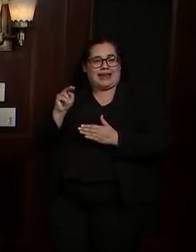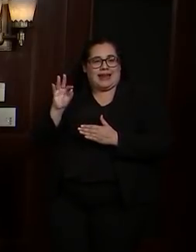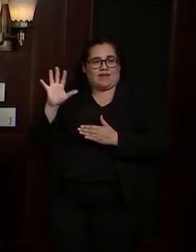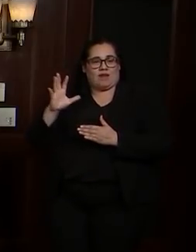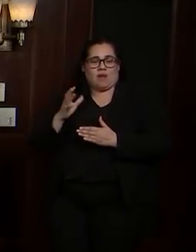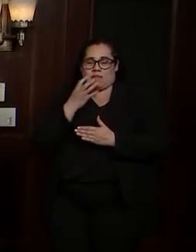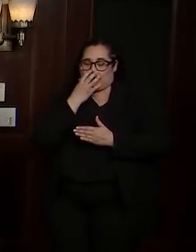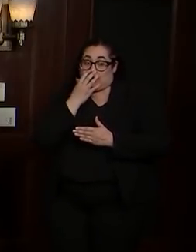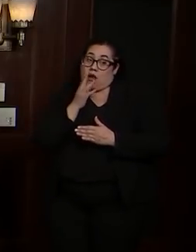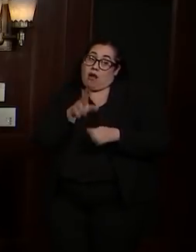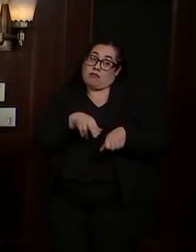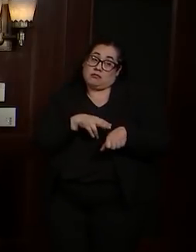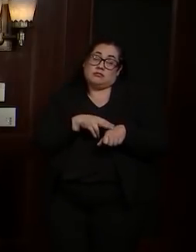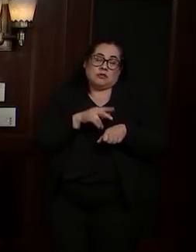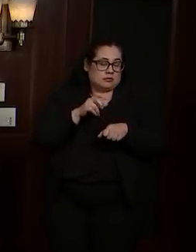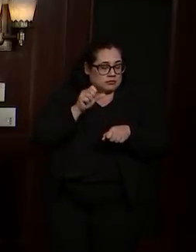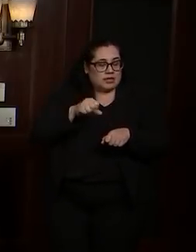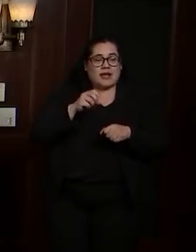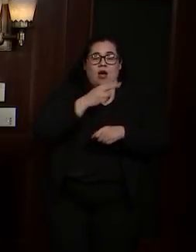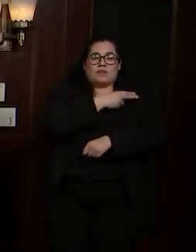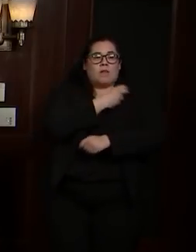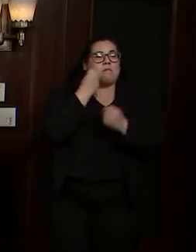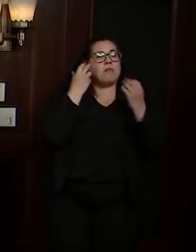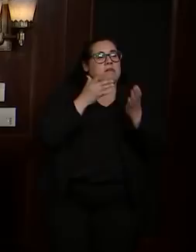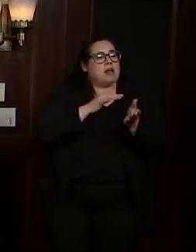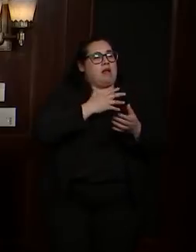N95 mask. And certainly in the hospitals, we have many